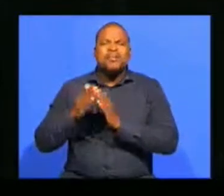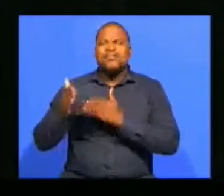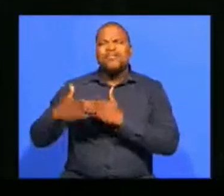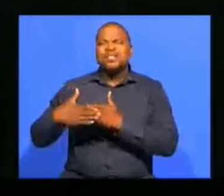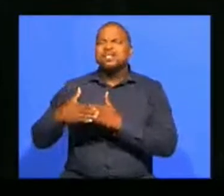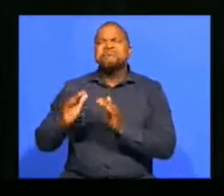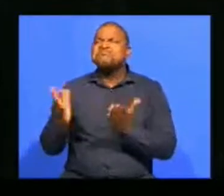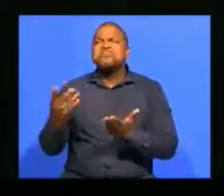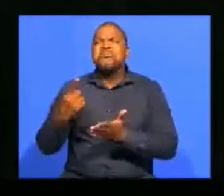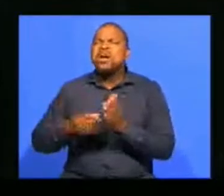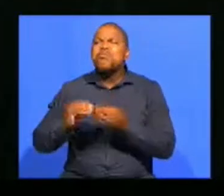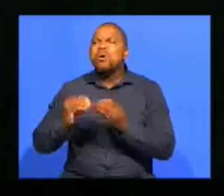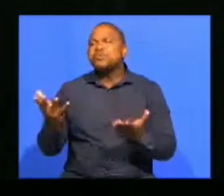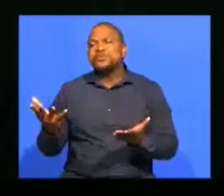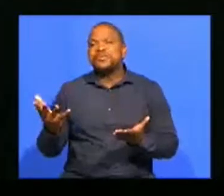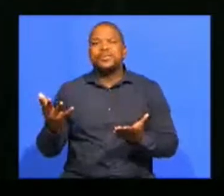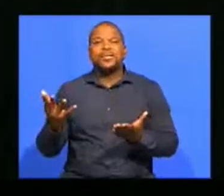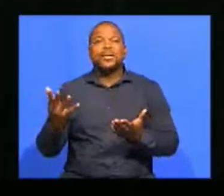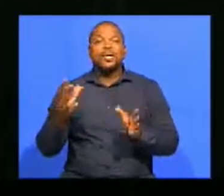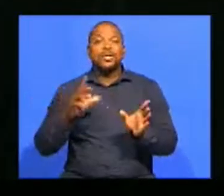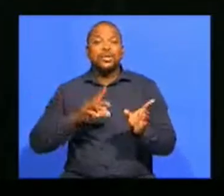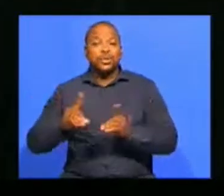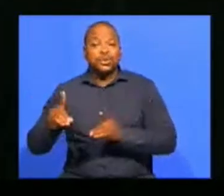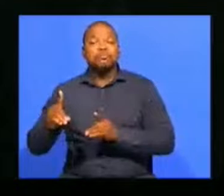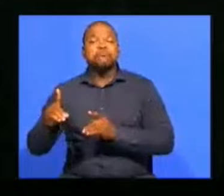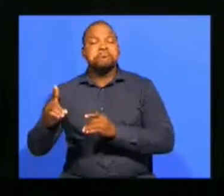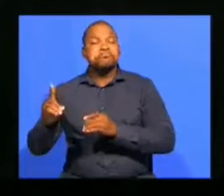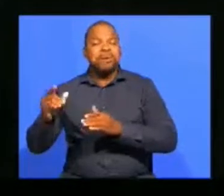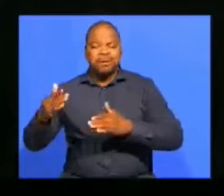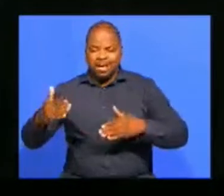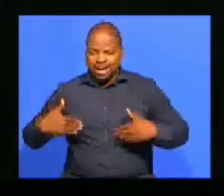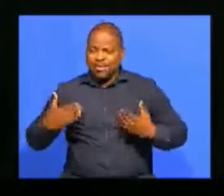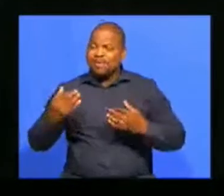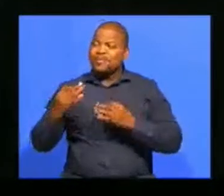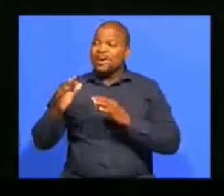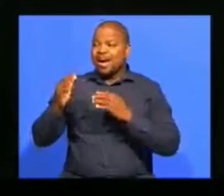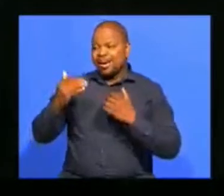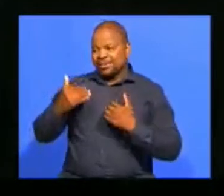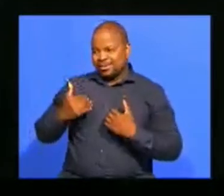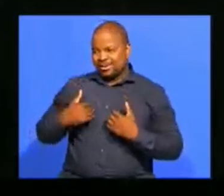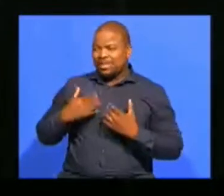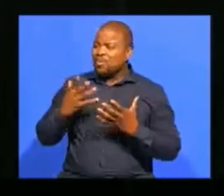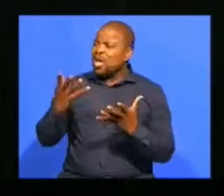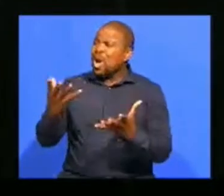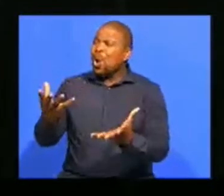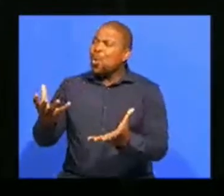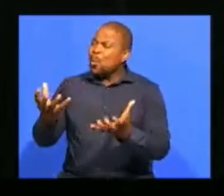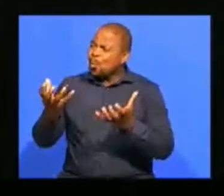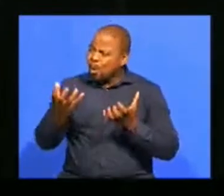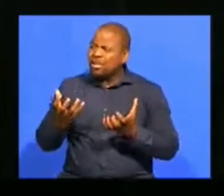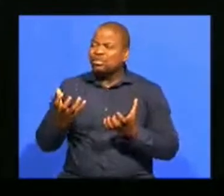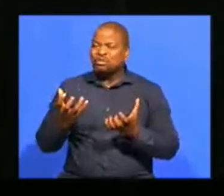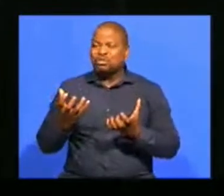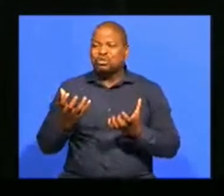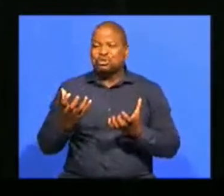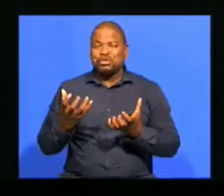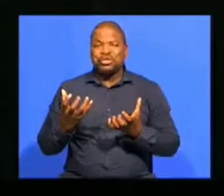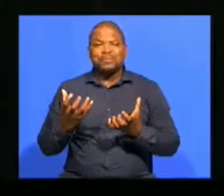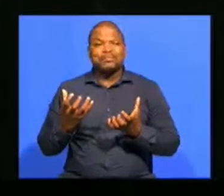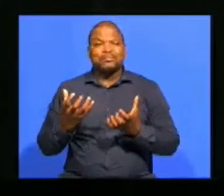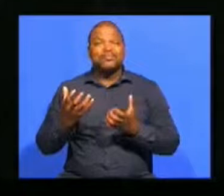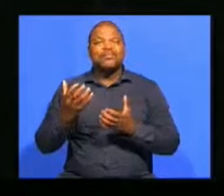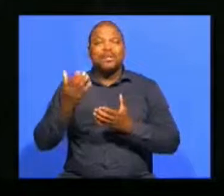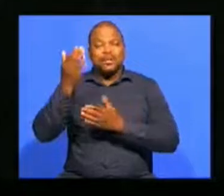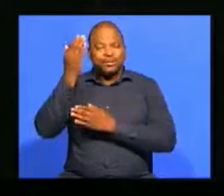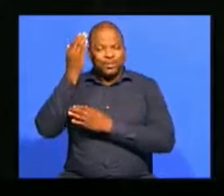friend? And they do this willingly and happily. So we'd want to let them